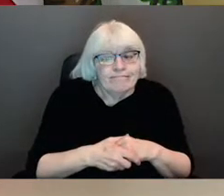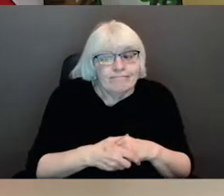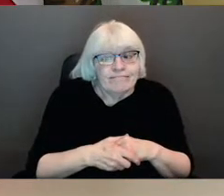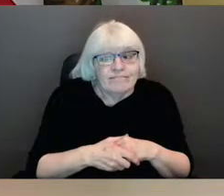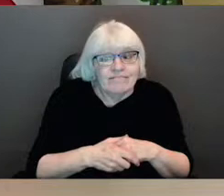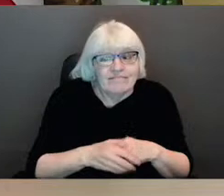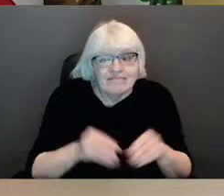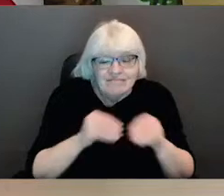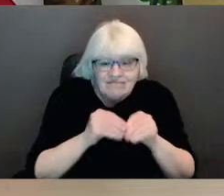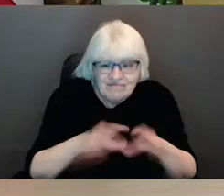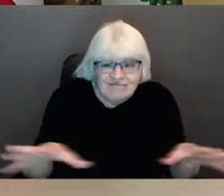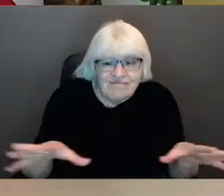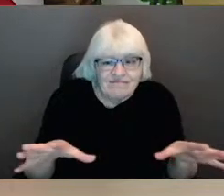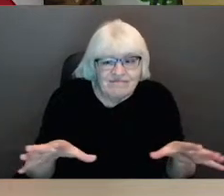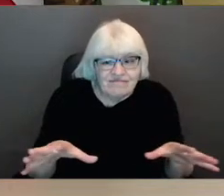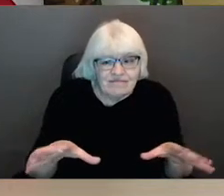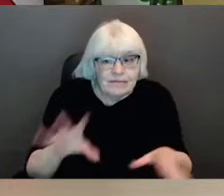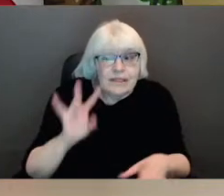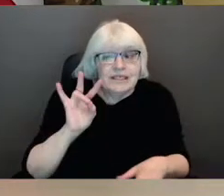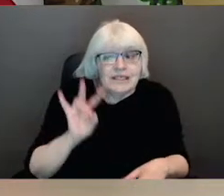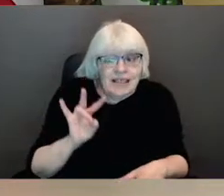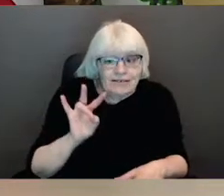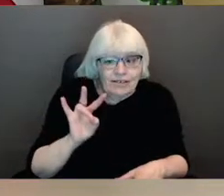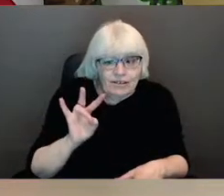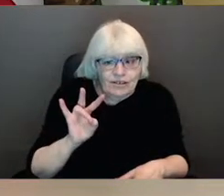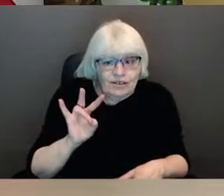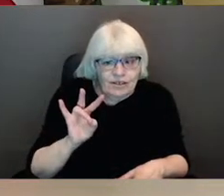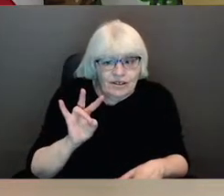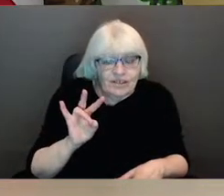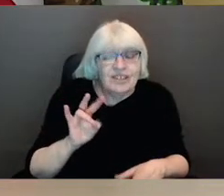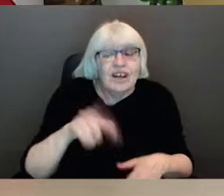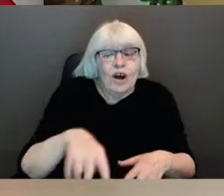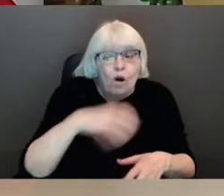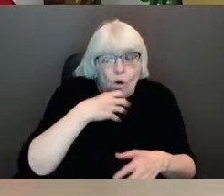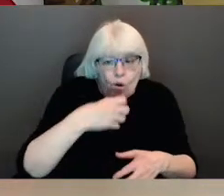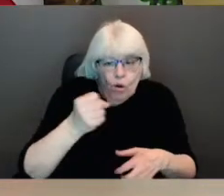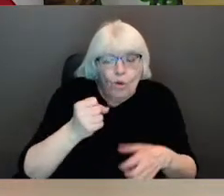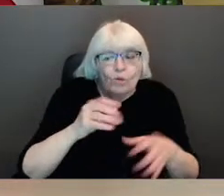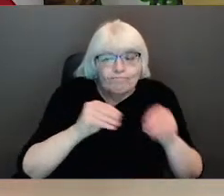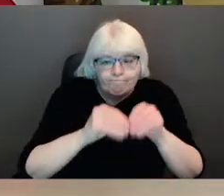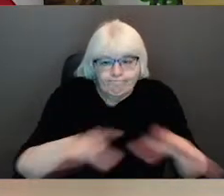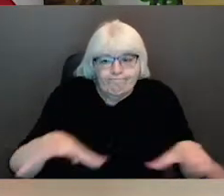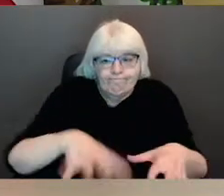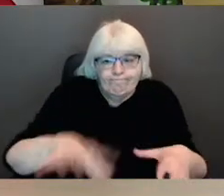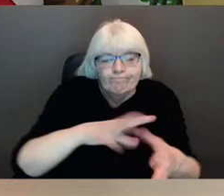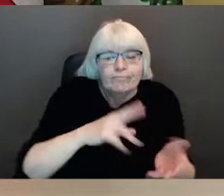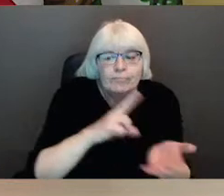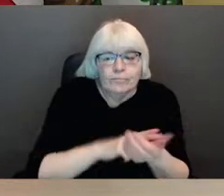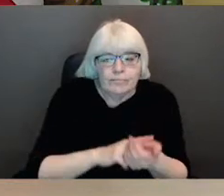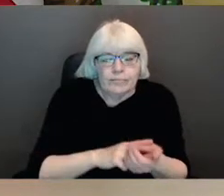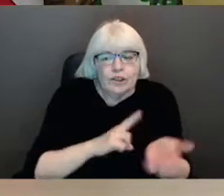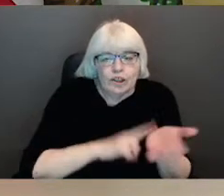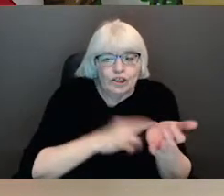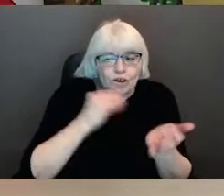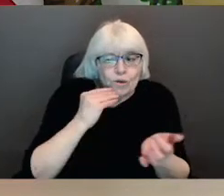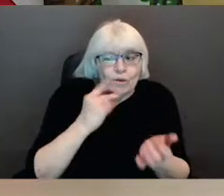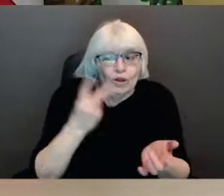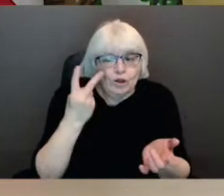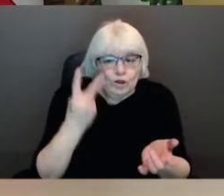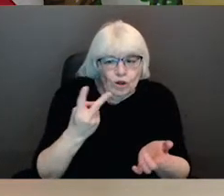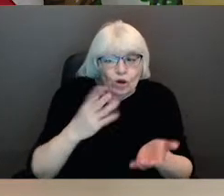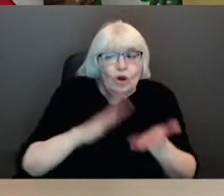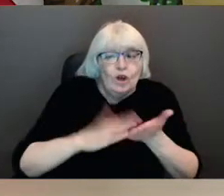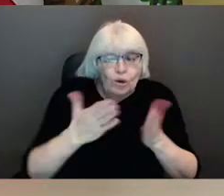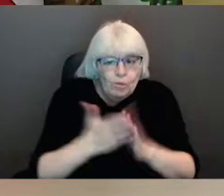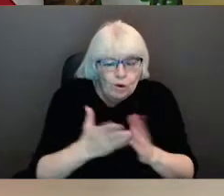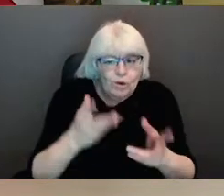7 long-term care facilities. There are outbreaks in 2 community care facilities. As of this morning, there are